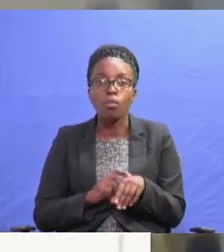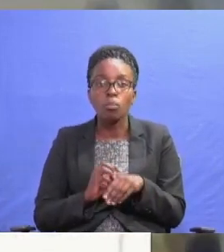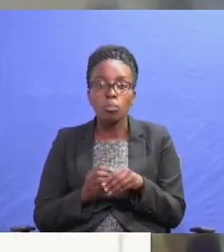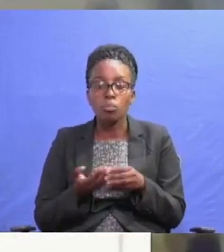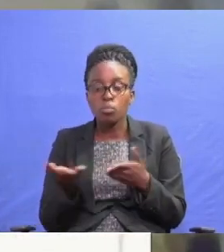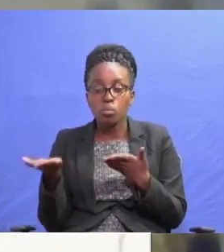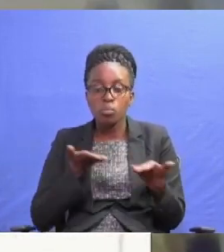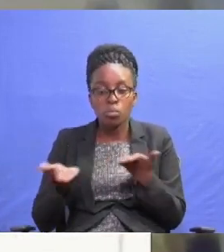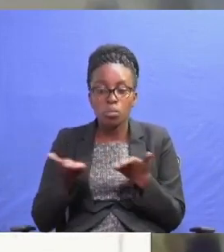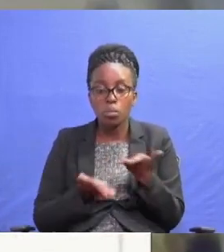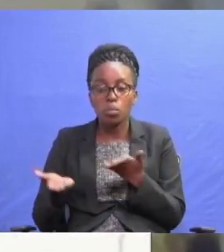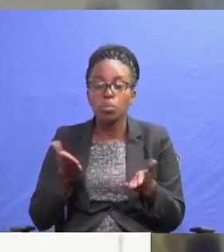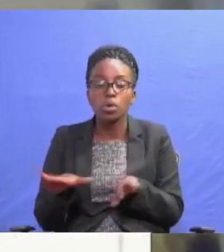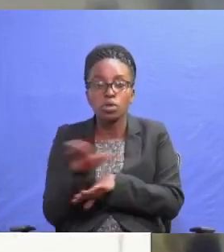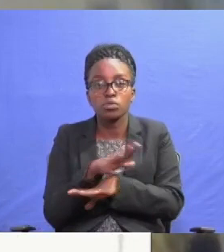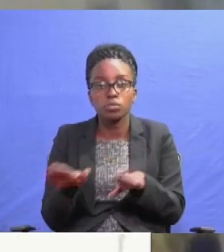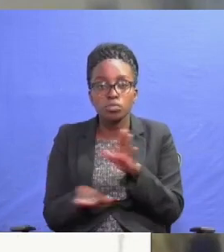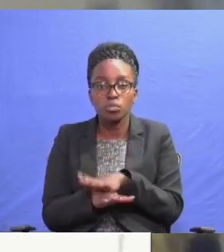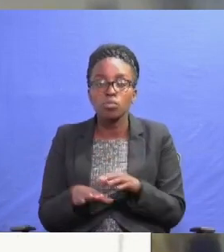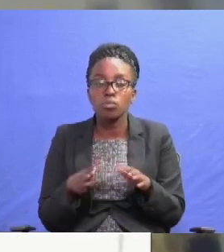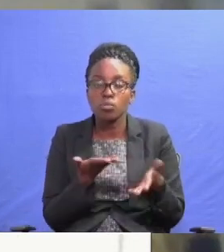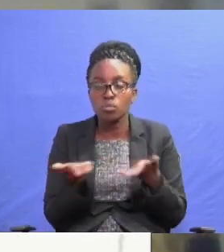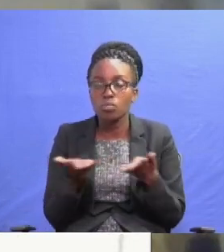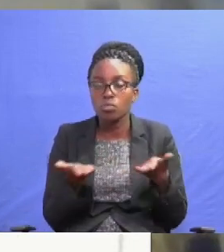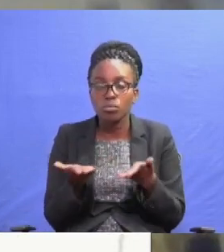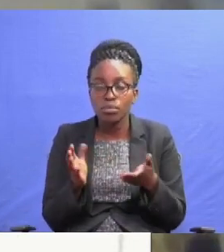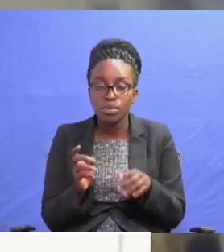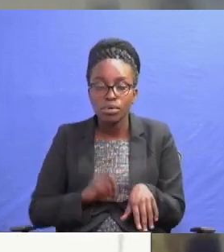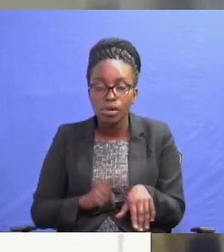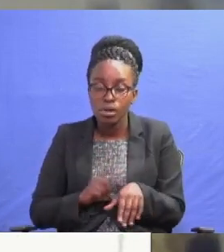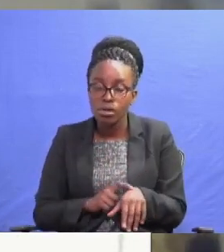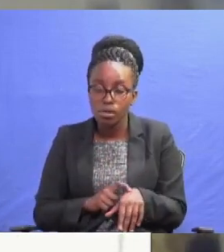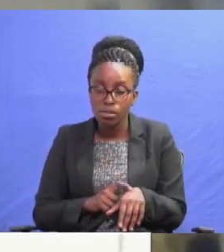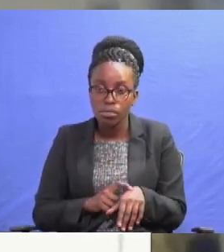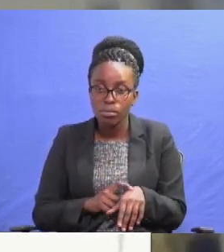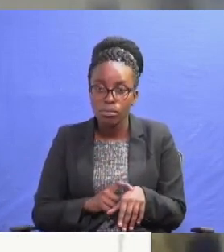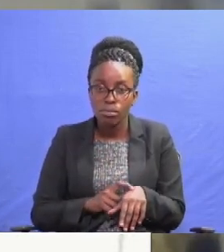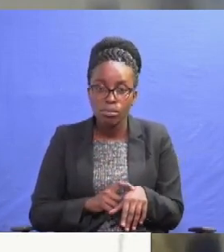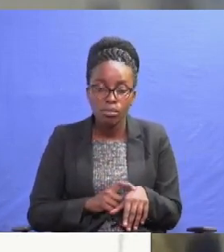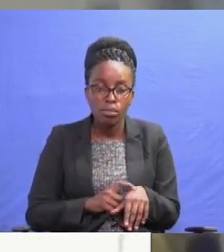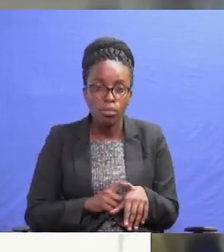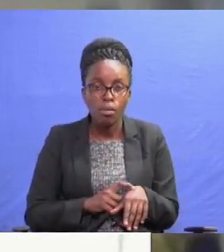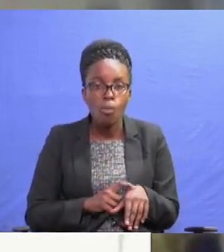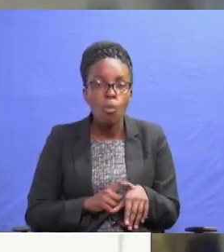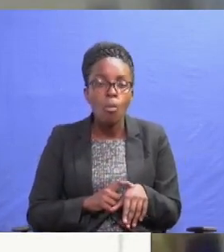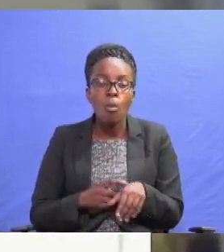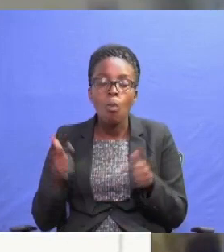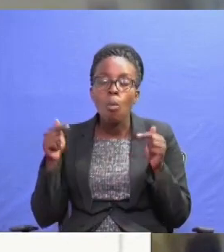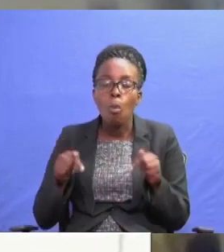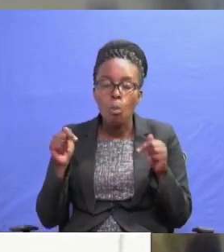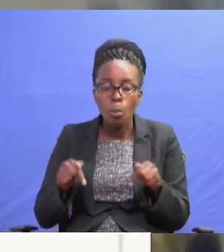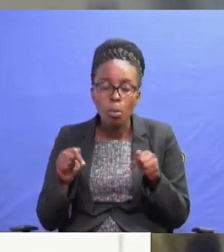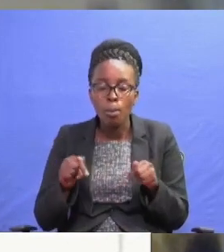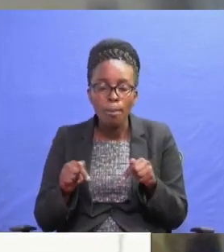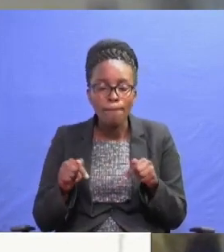everywhere. So it just befalls on us to reason that with this, I